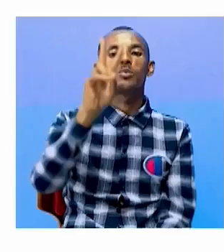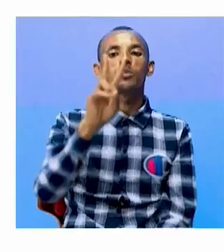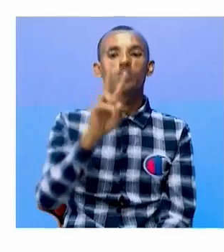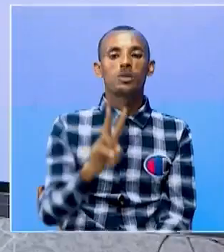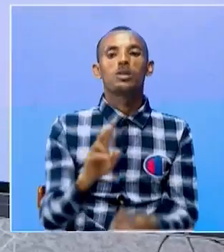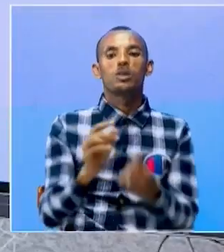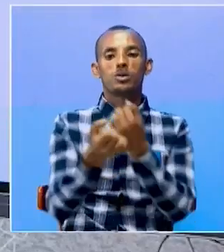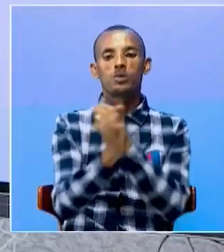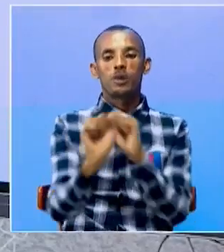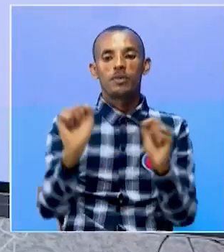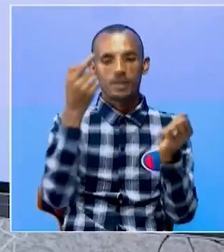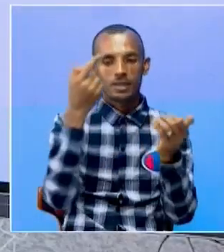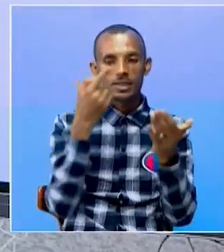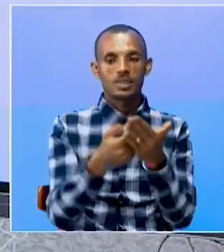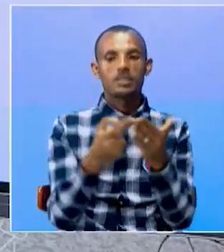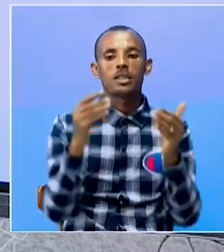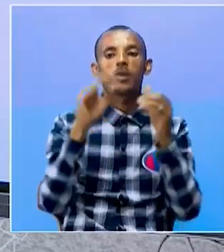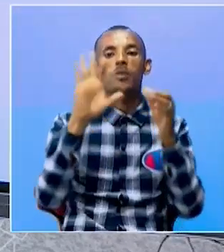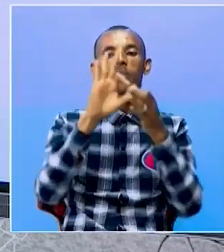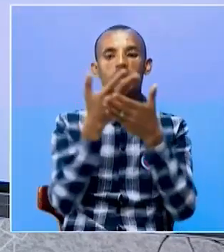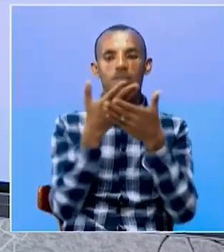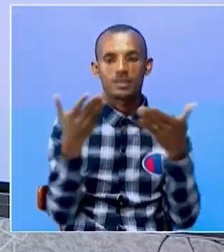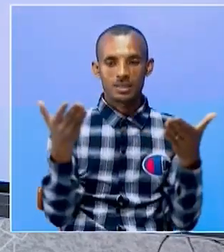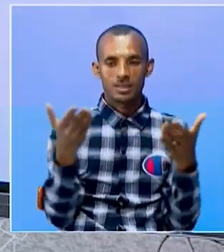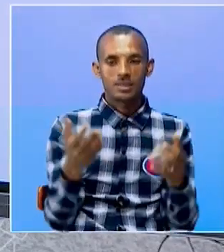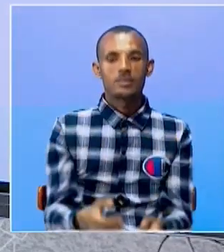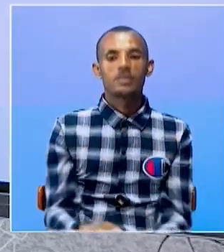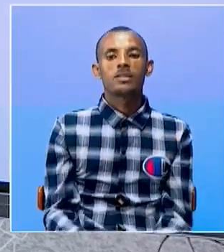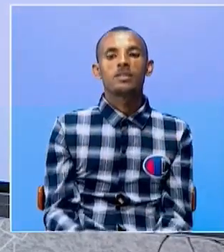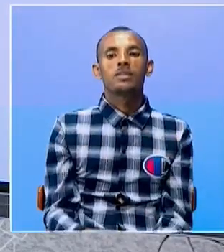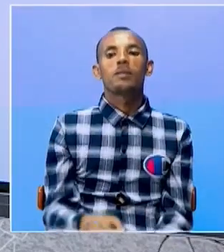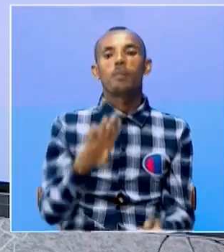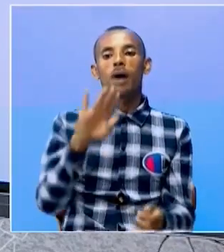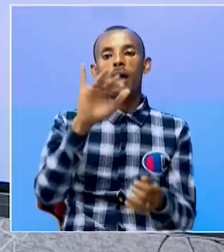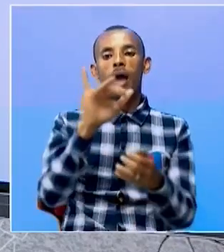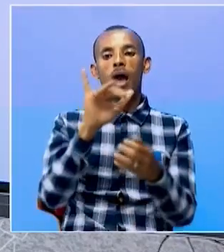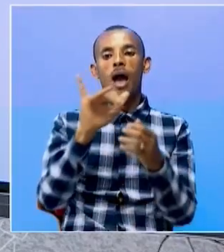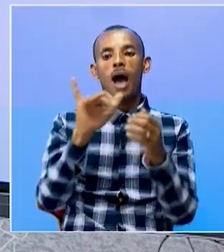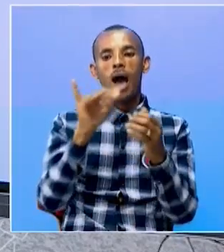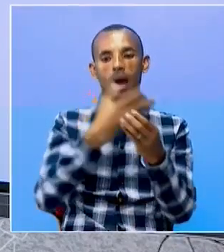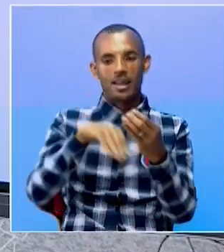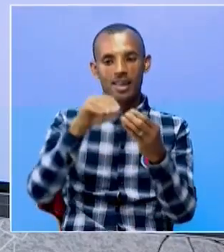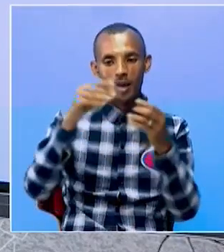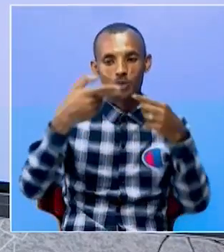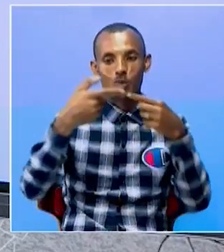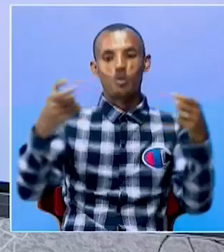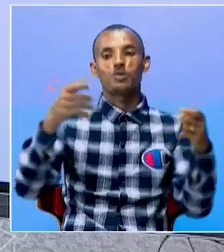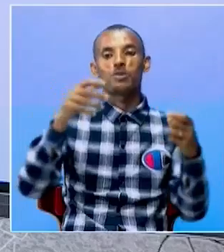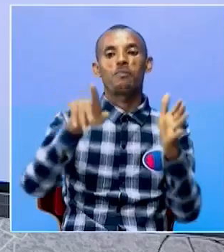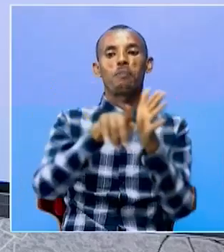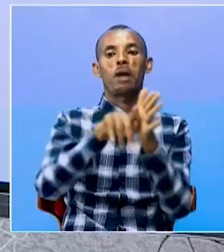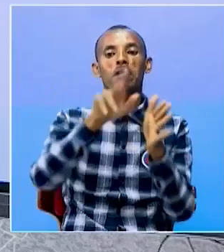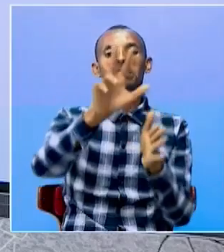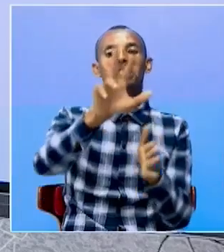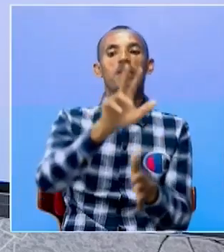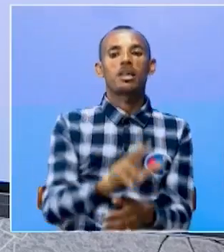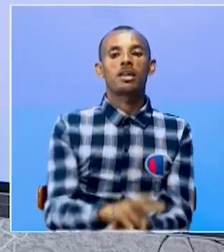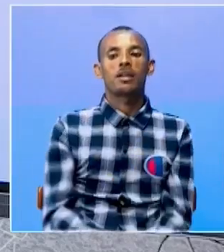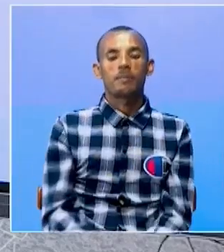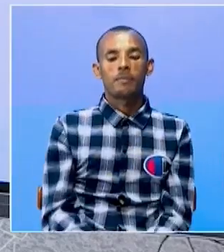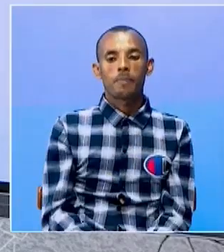solve such equation, just by adding both sides to the opposite of this one, we can solve